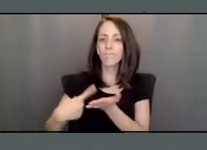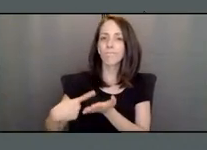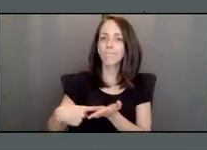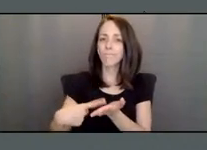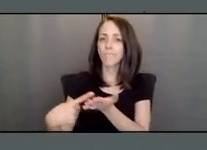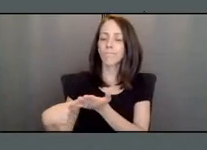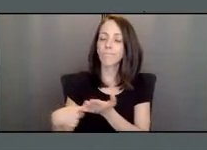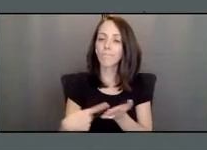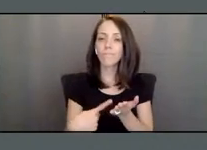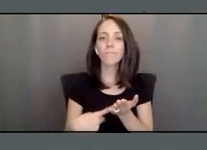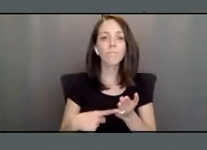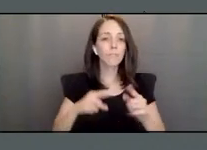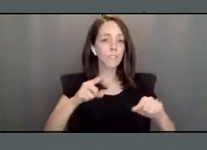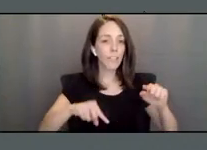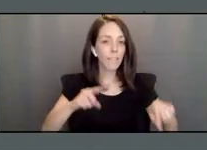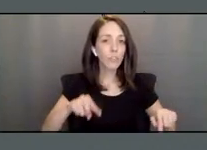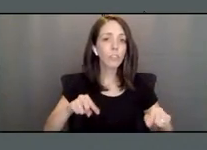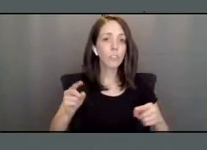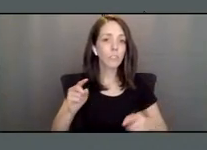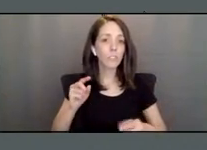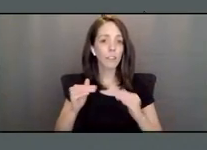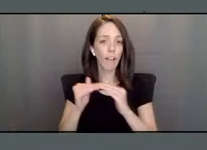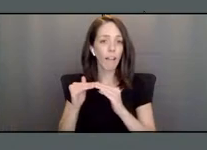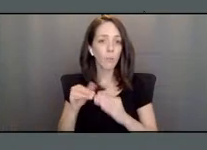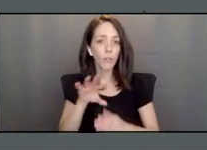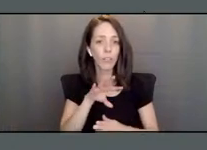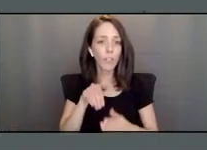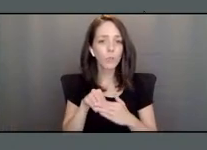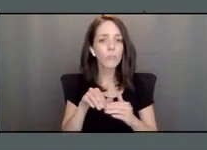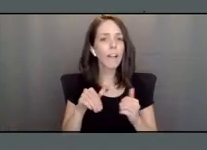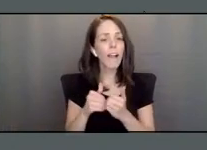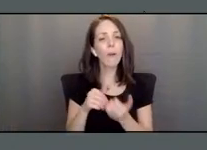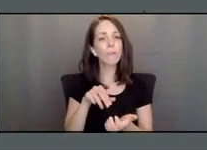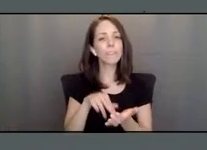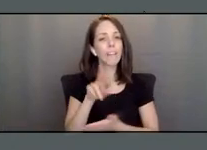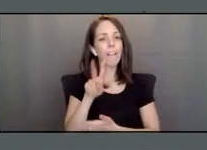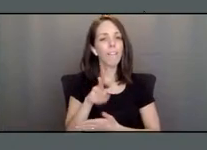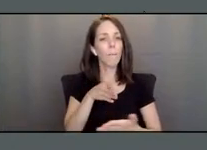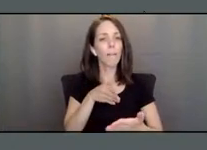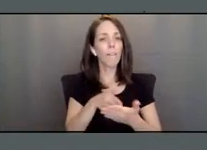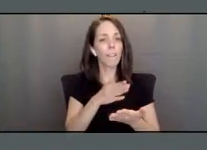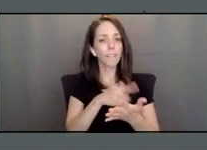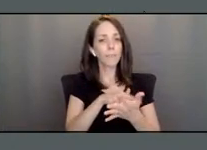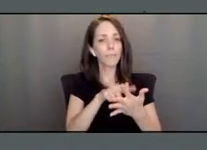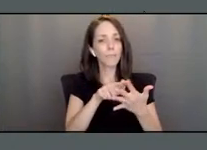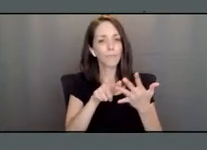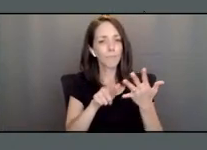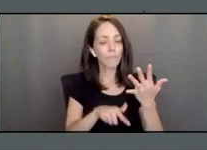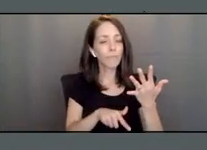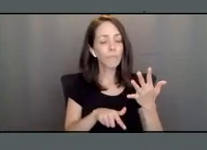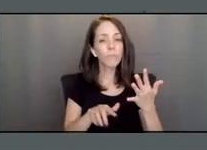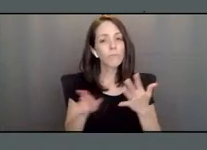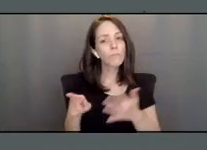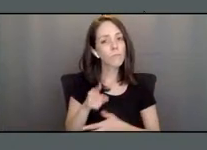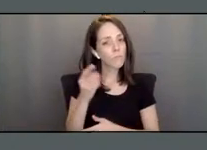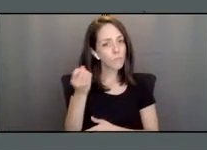Standing Up Against Structural Racism. Some results from this forum pointed to a need for ongoing unconscious bias training, a